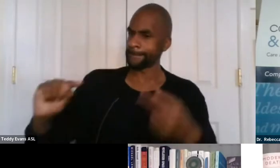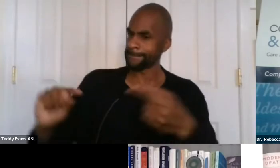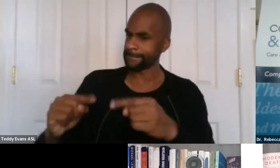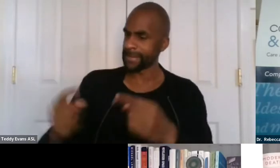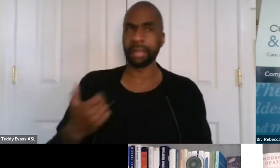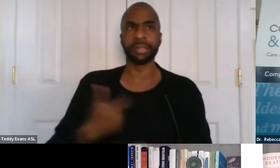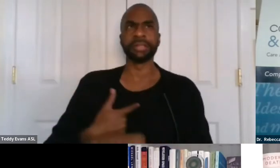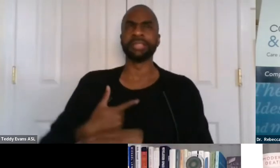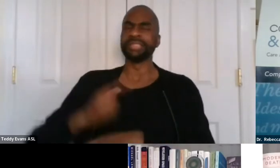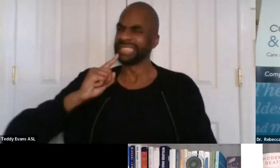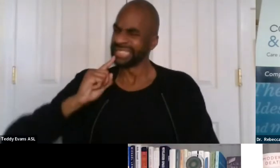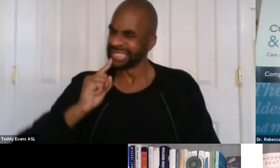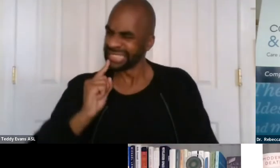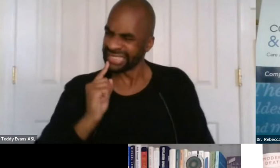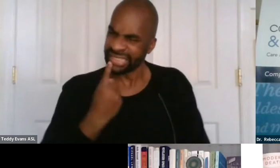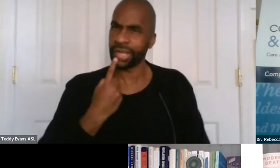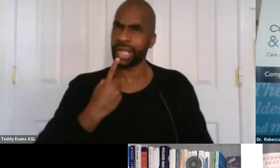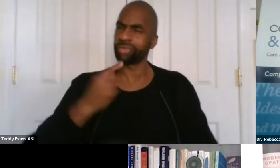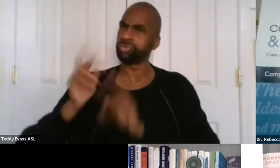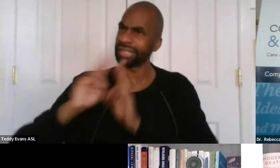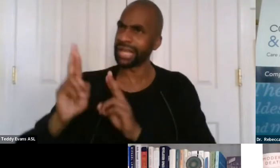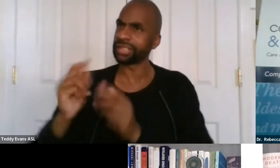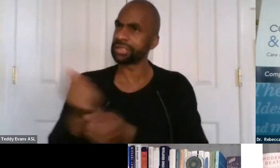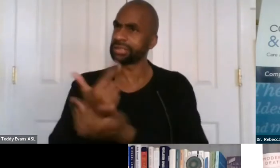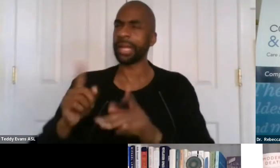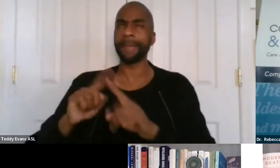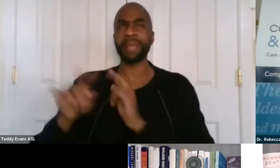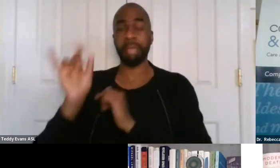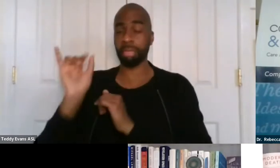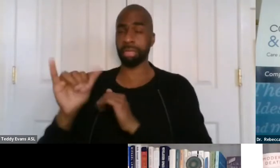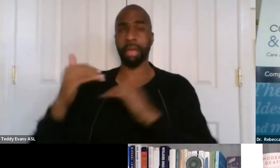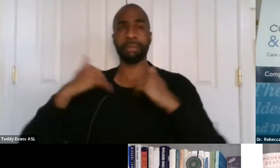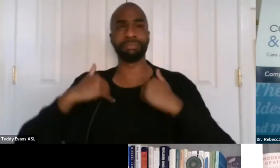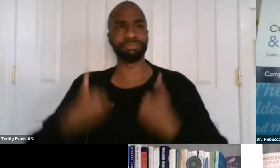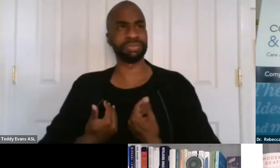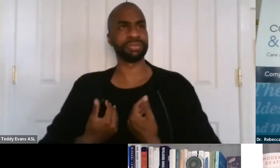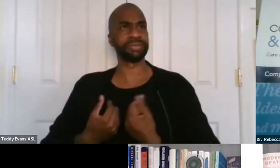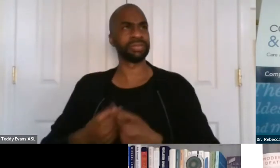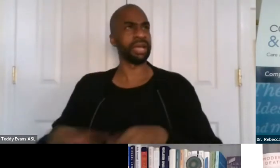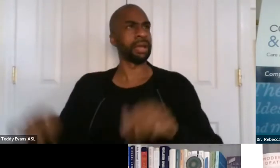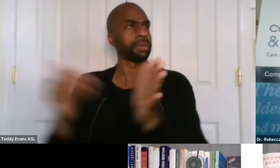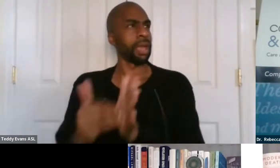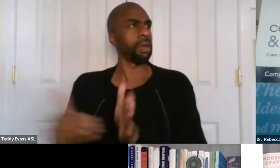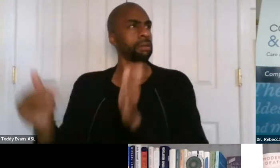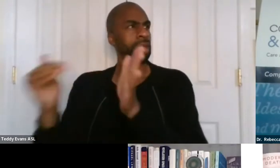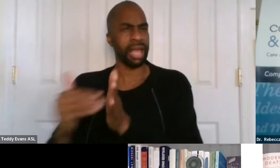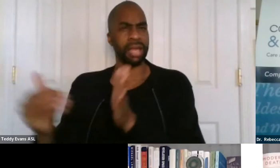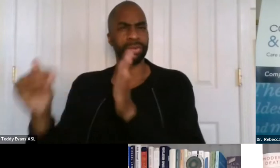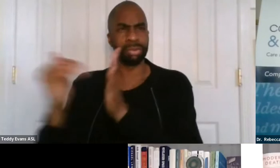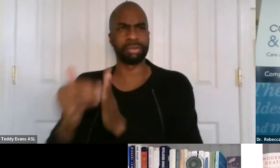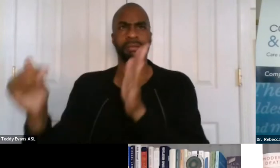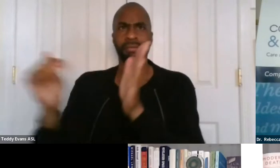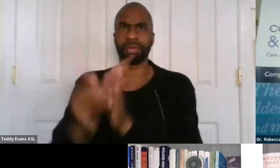though that can be quite exhausting. You cannot keep having that same type of reaction. And one of the things that happens is